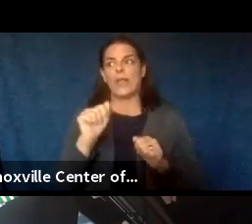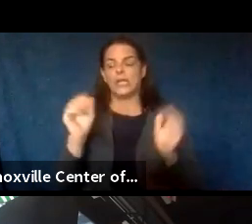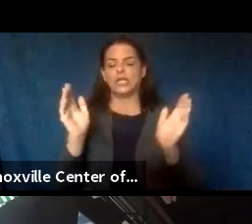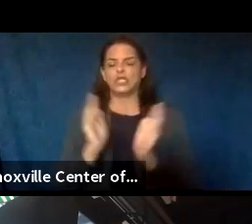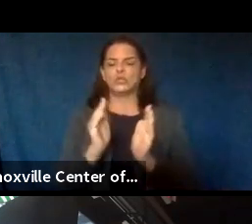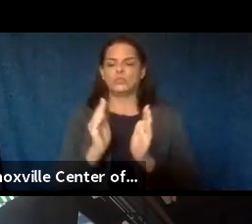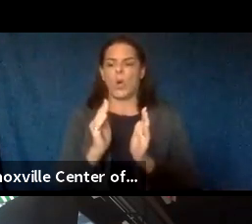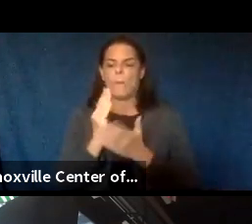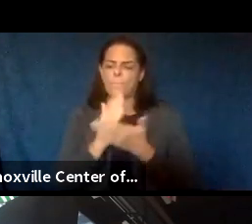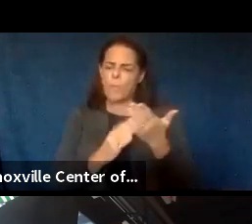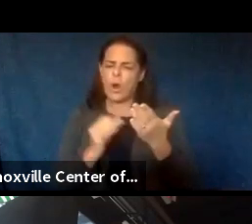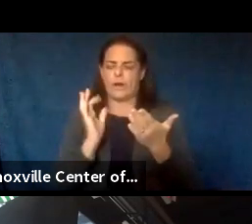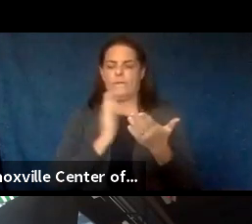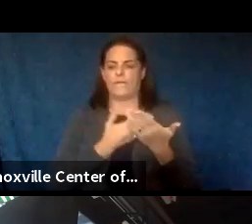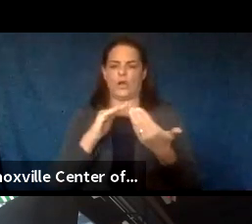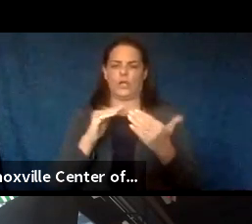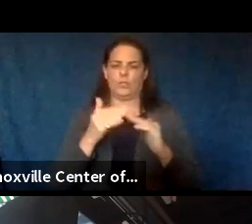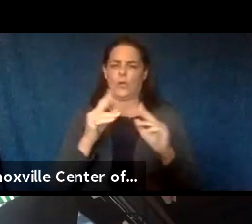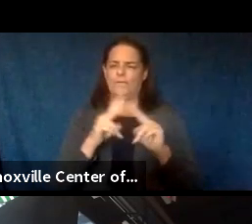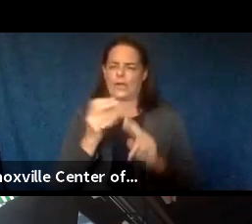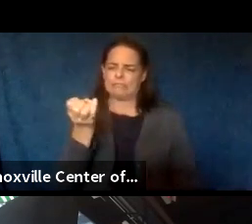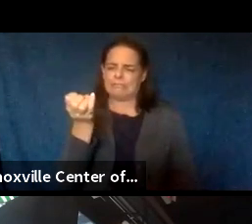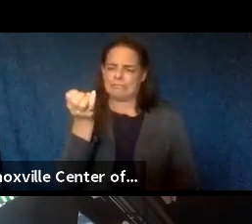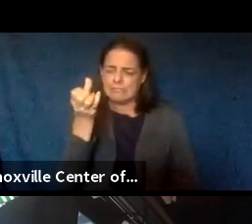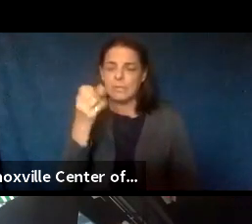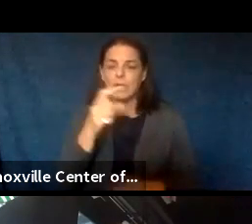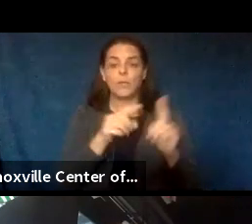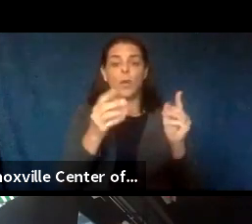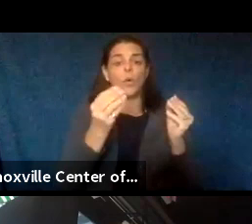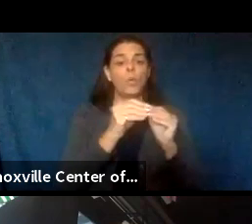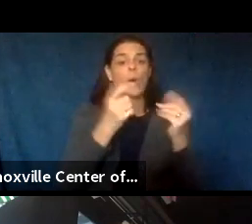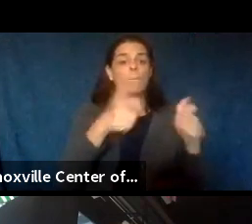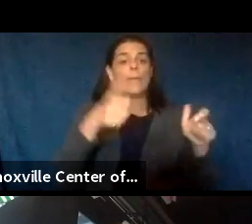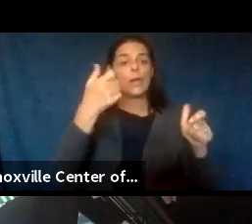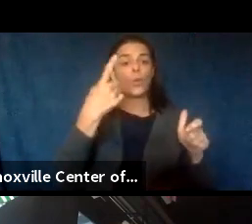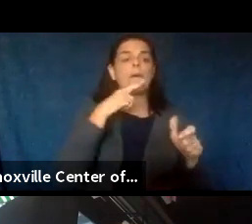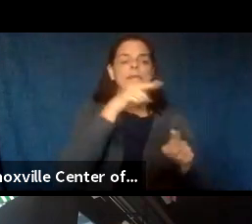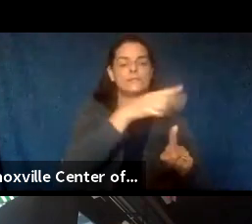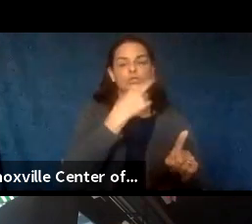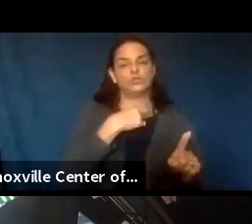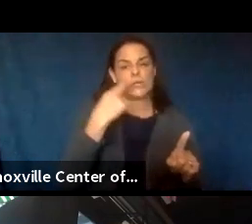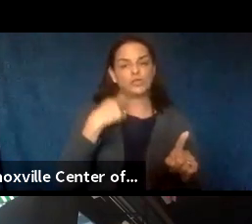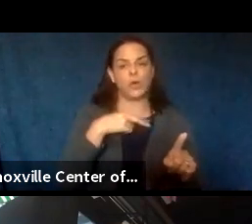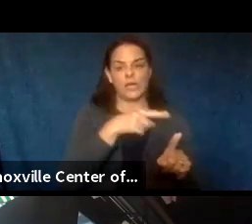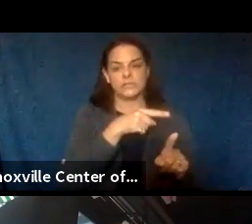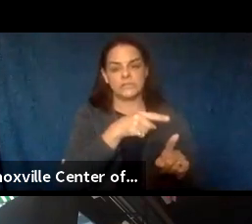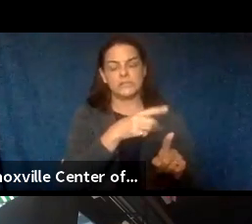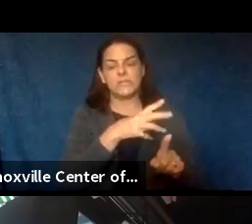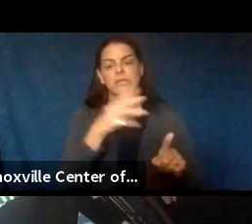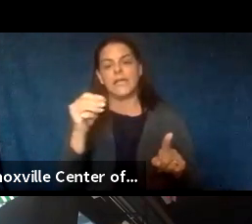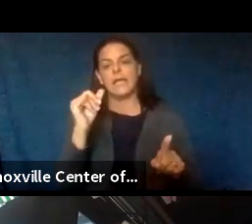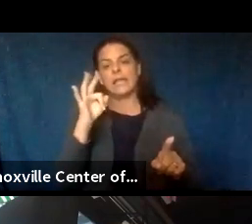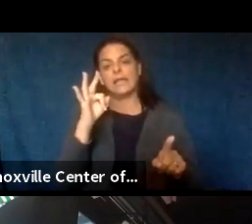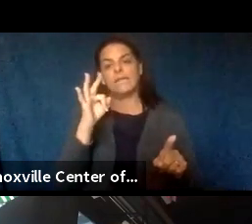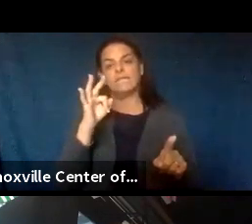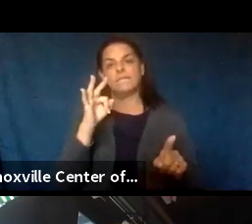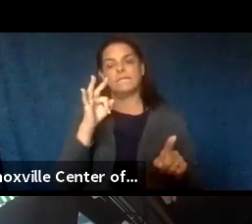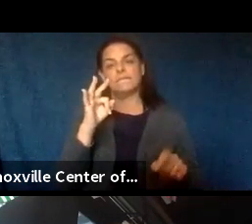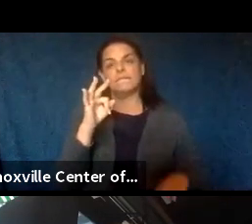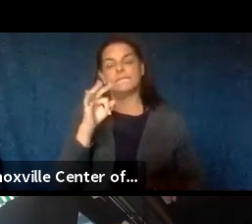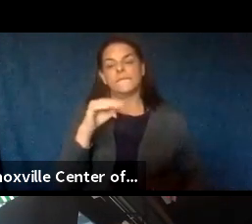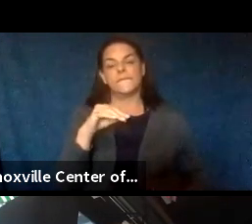our community, very, very small. But a bigger one would be the restaurant industry, and whether or not that's the